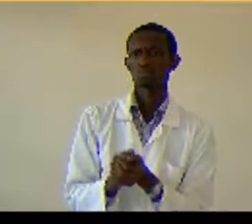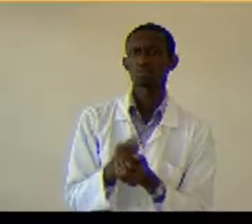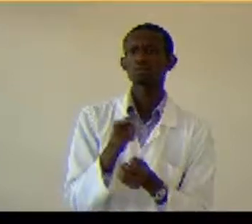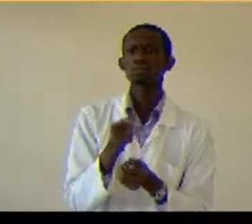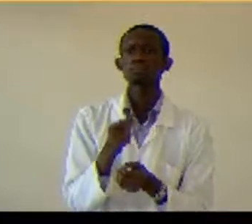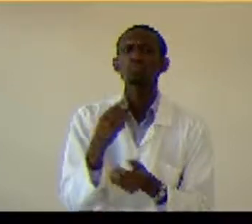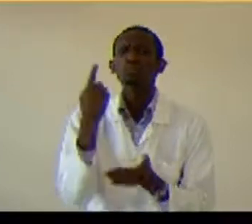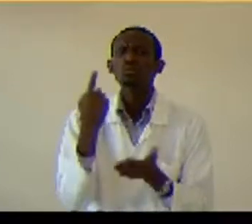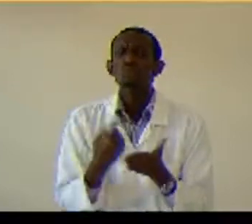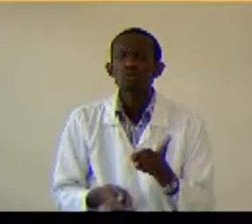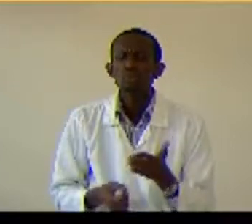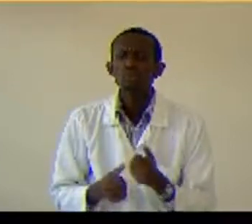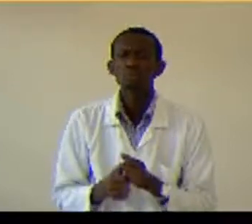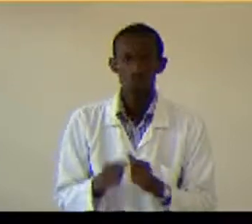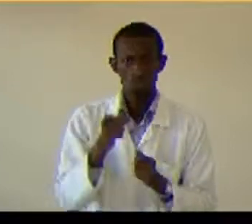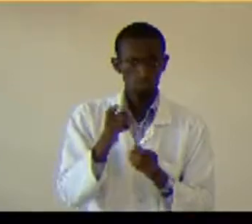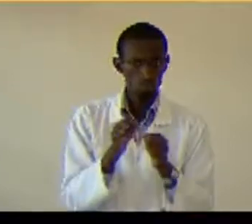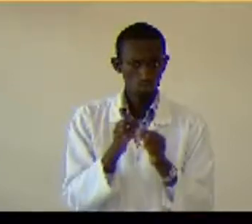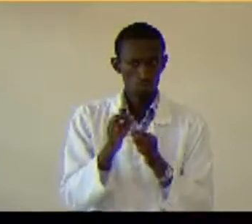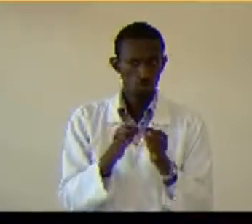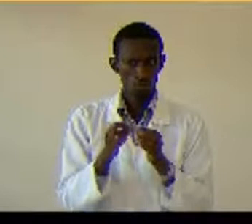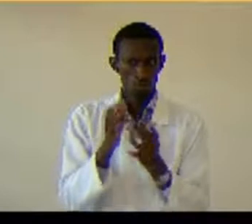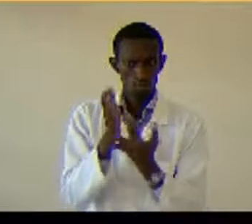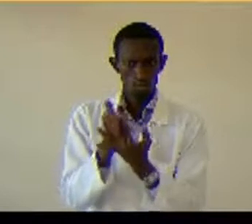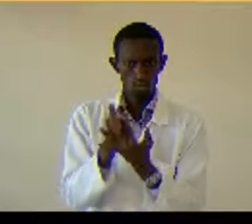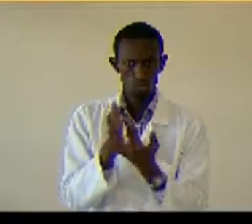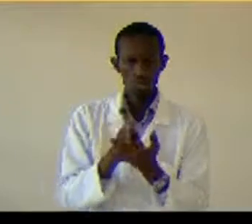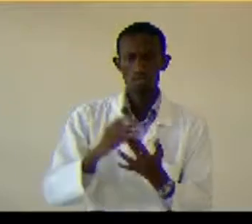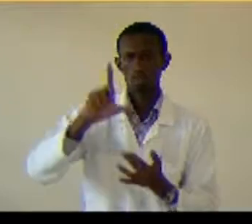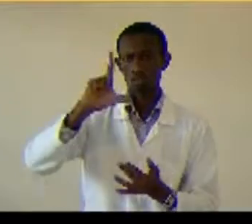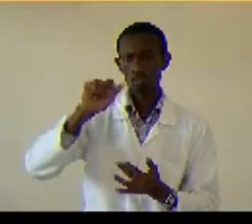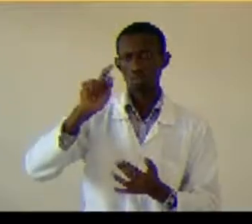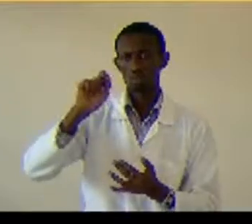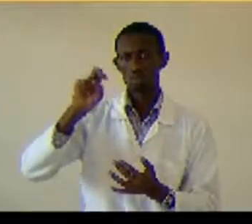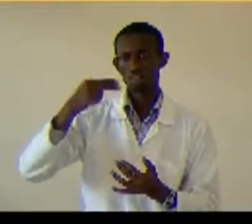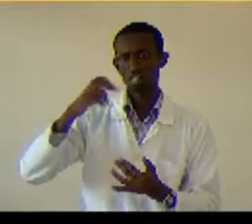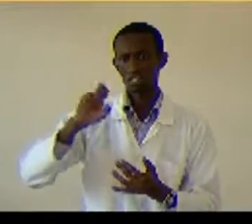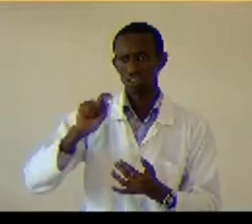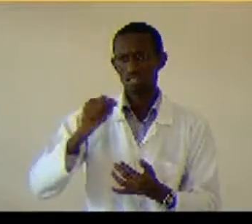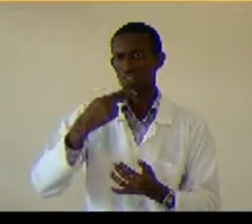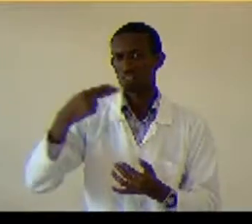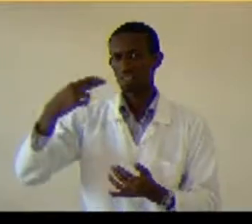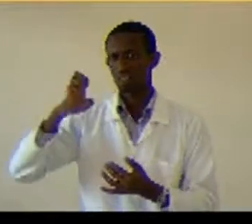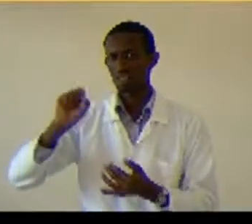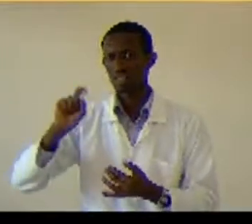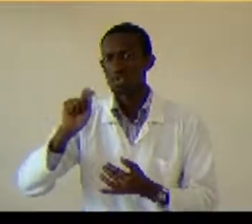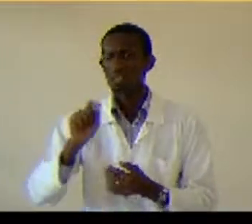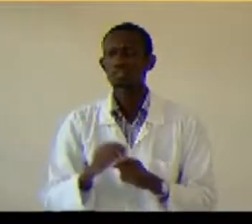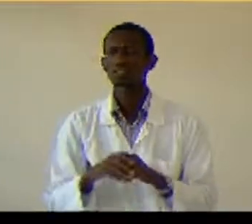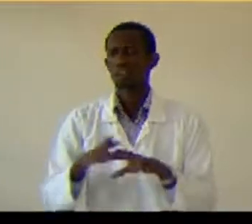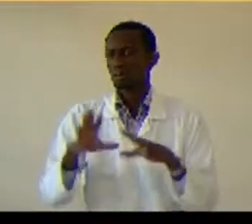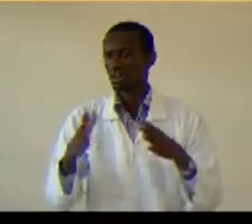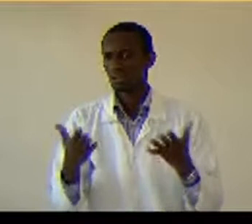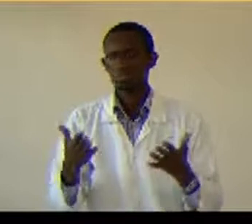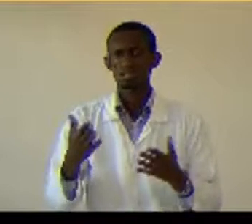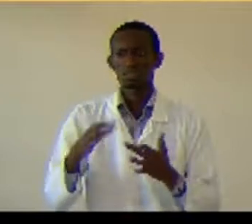A, differentiate between latent heat and specific latent heat. Okay? Just differentiate